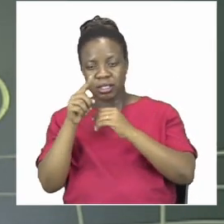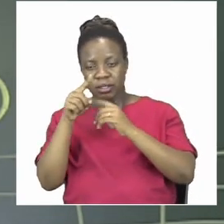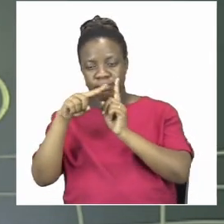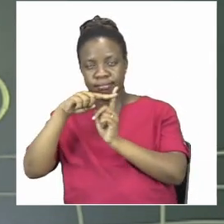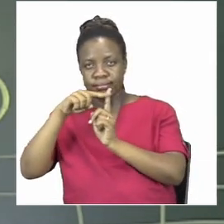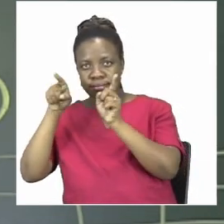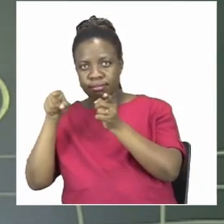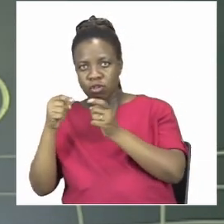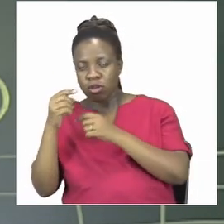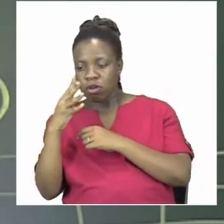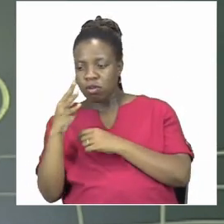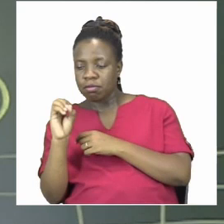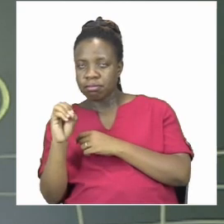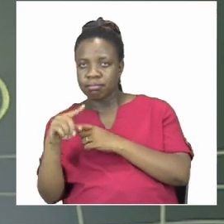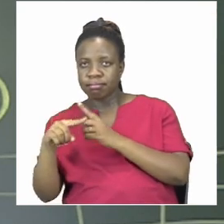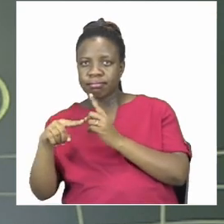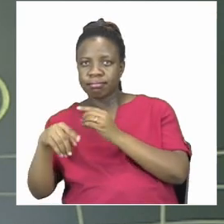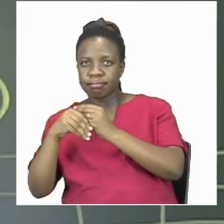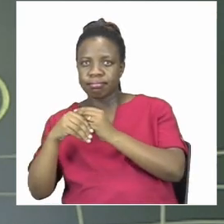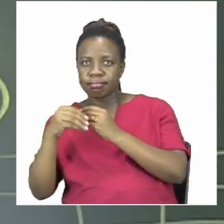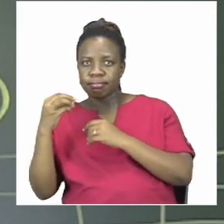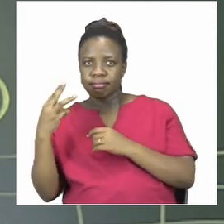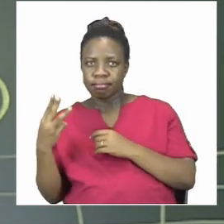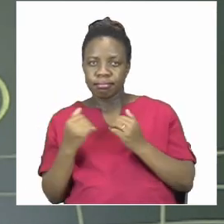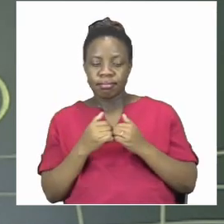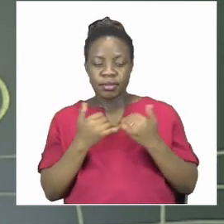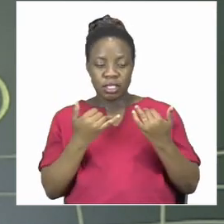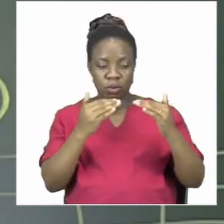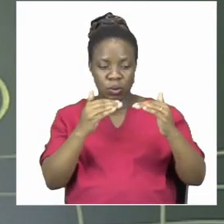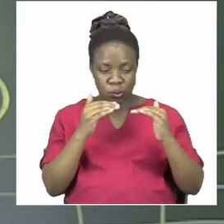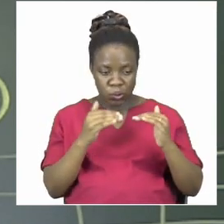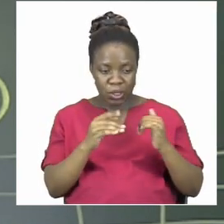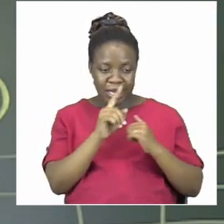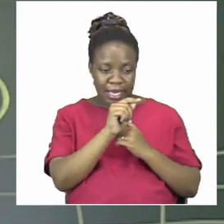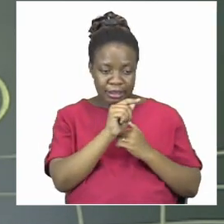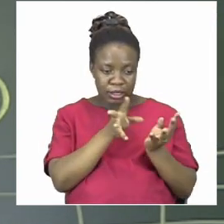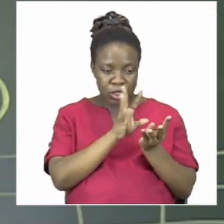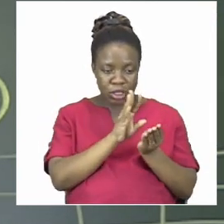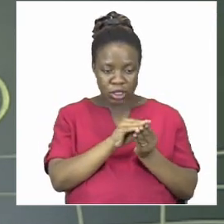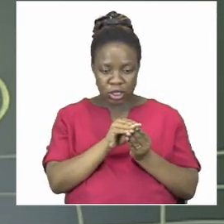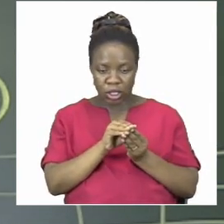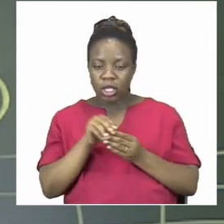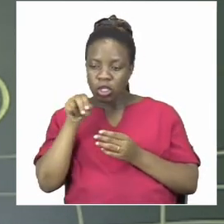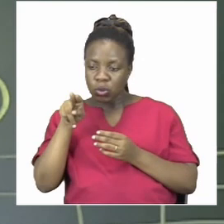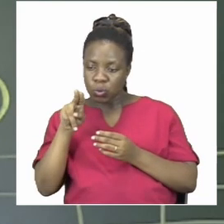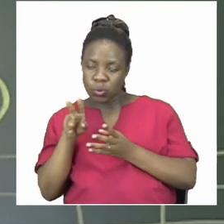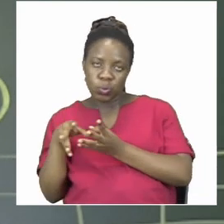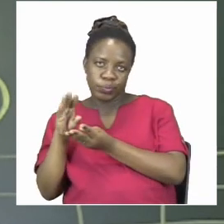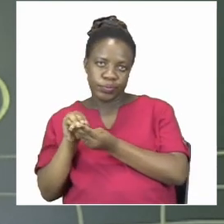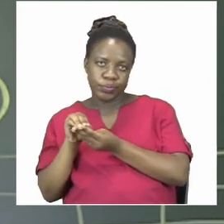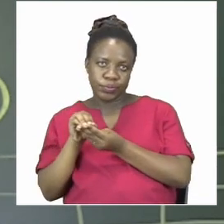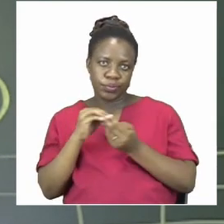3. All right. Now we have to add up our tens and then we have to add up our units. All